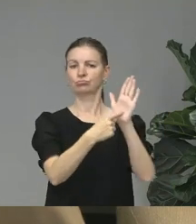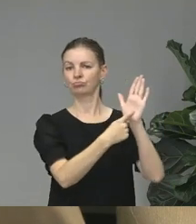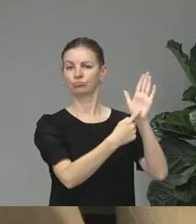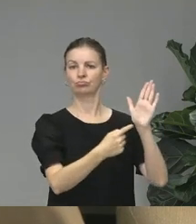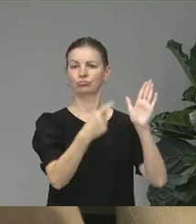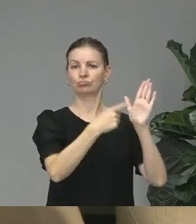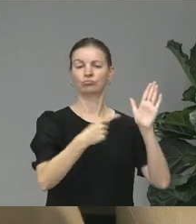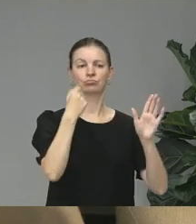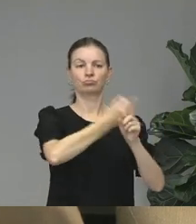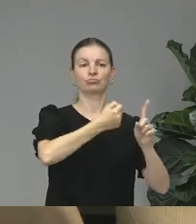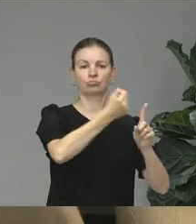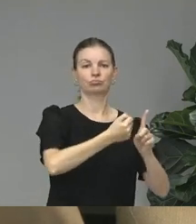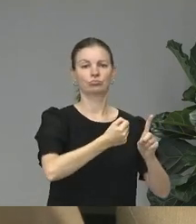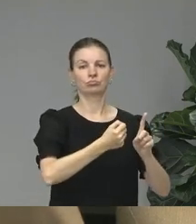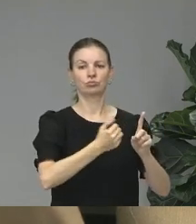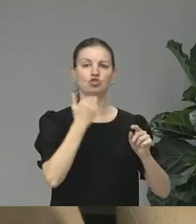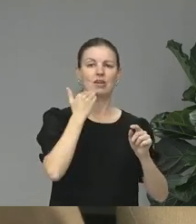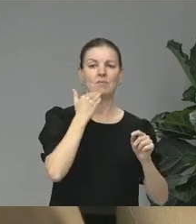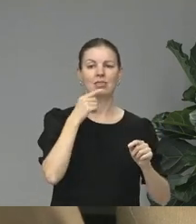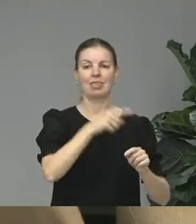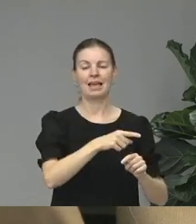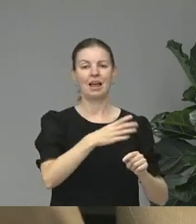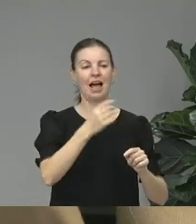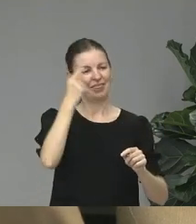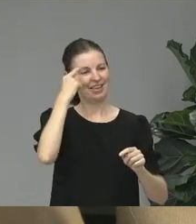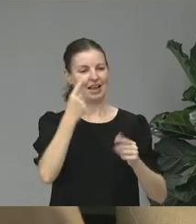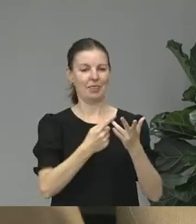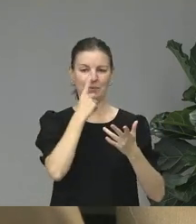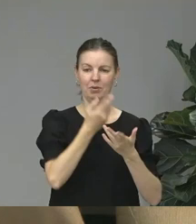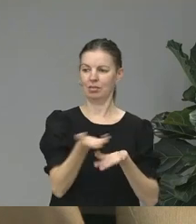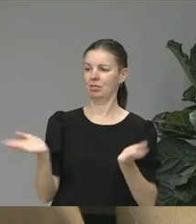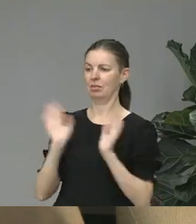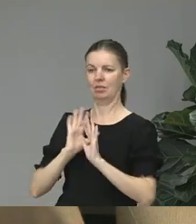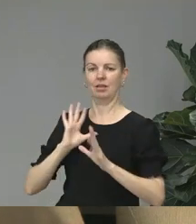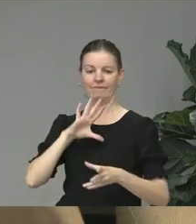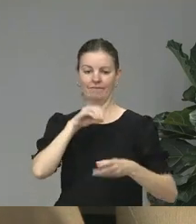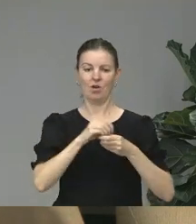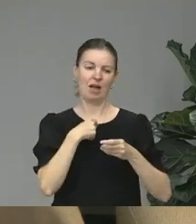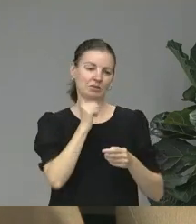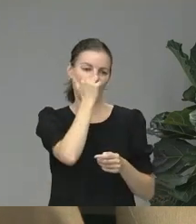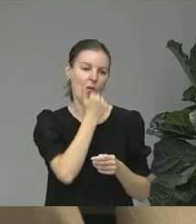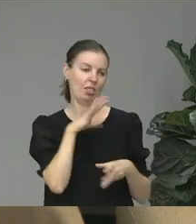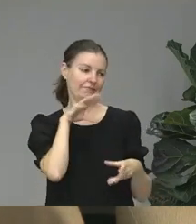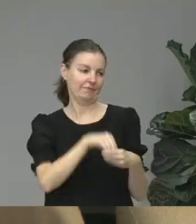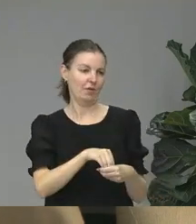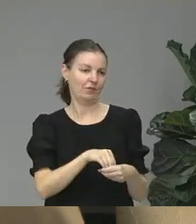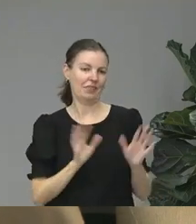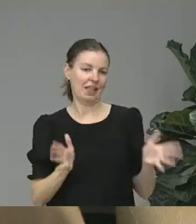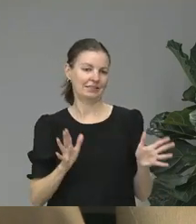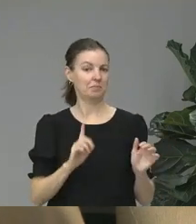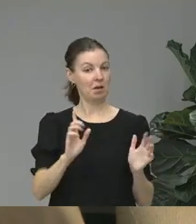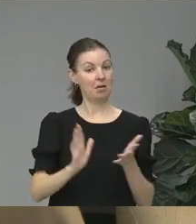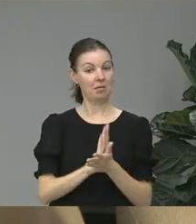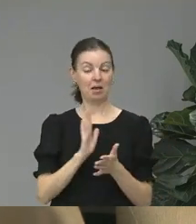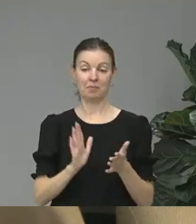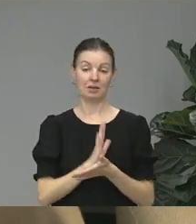forces afoot to help it. I just happened to be a small part of it, but yeah, happy to be